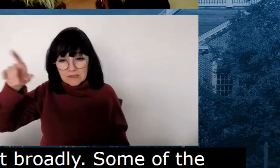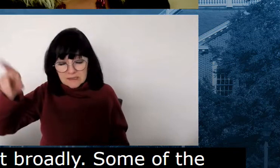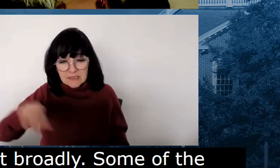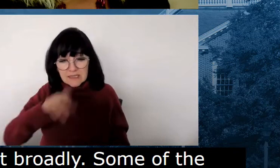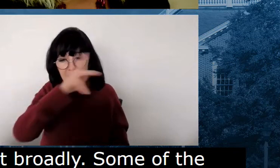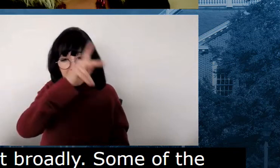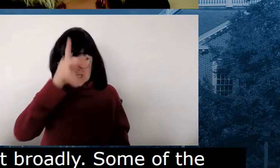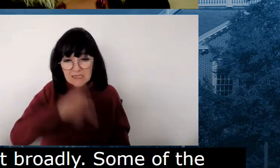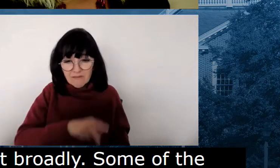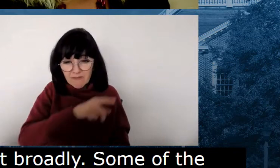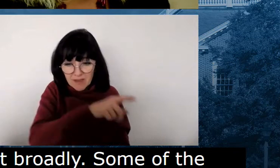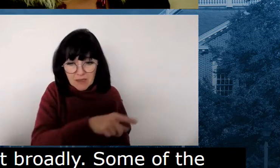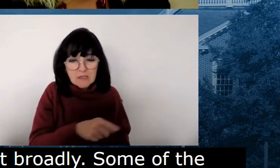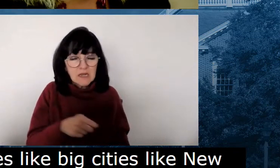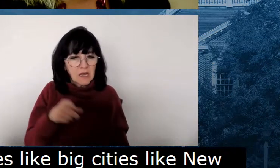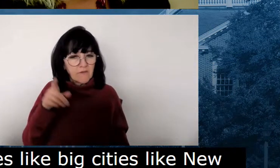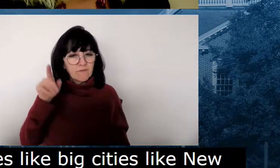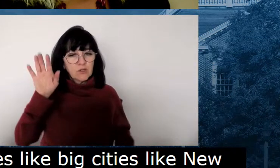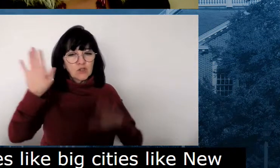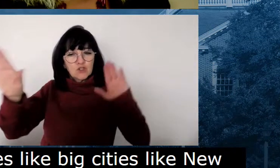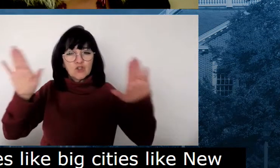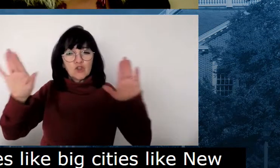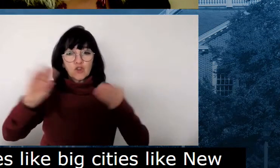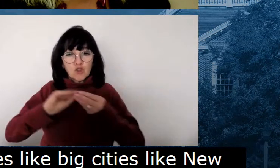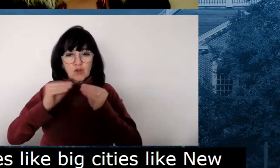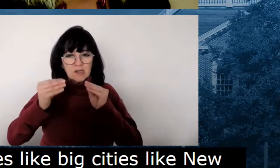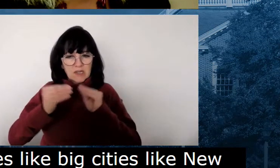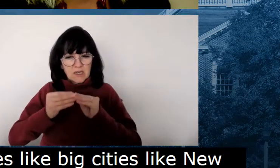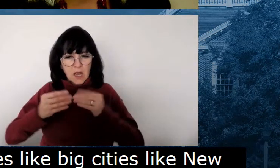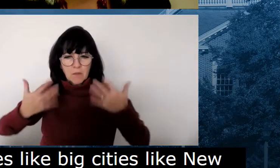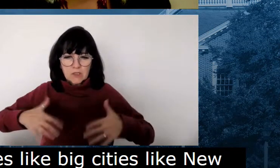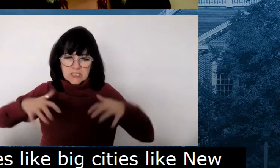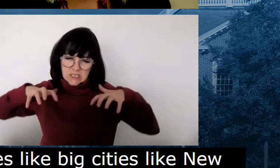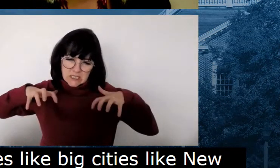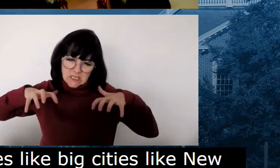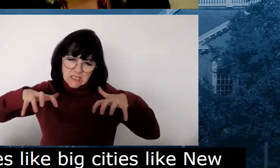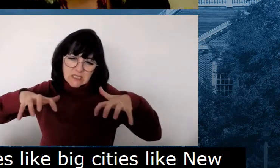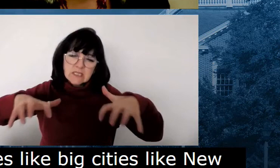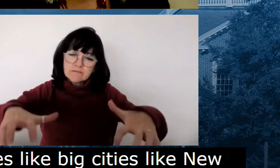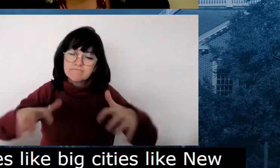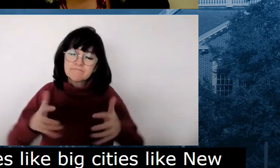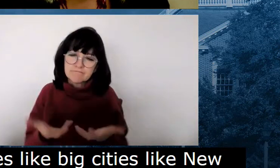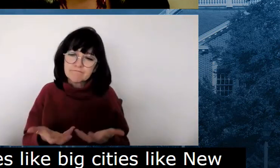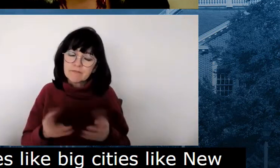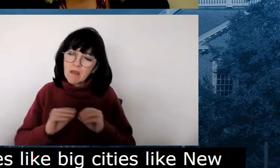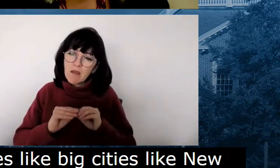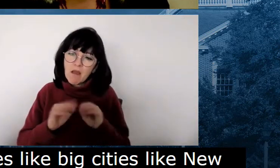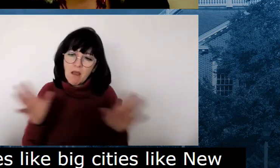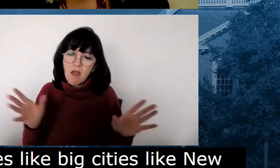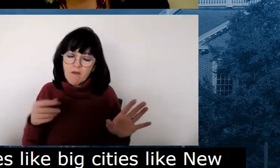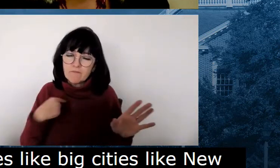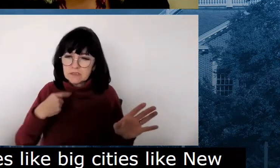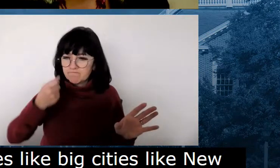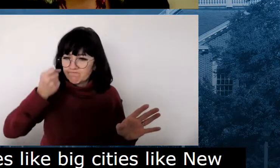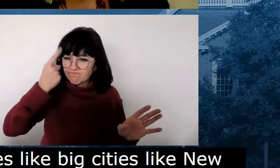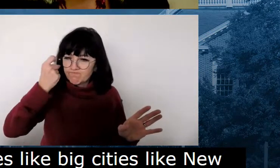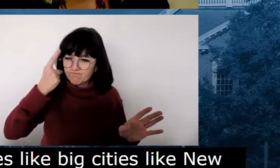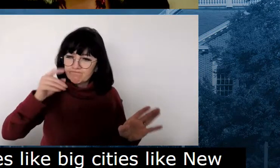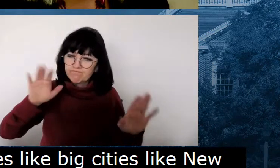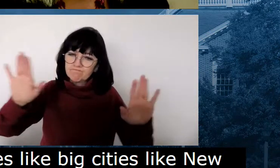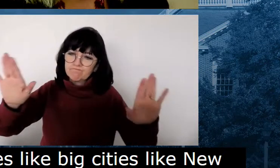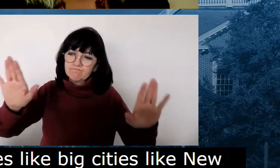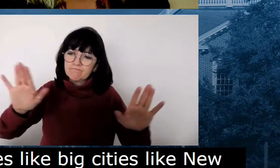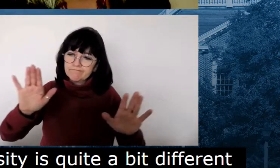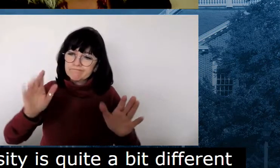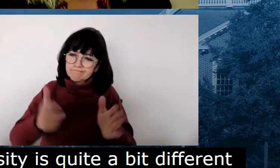the density is quite a bit different than us. And obviously, those are things we'll keep looking at